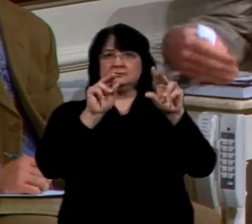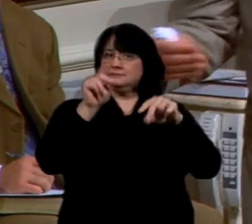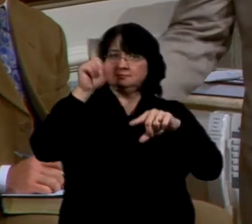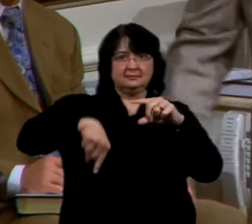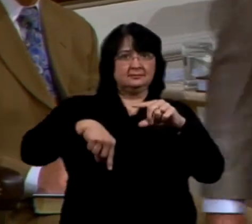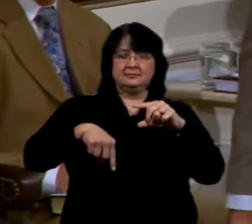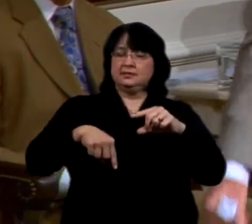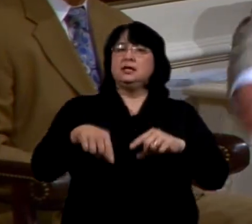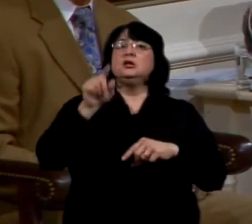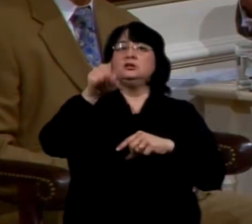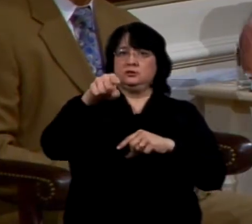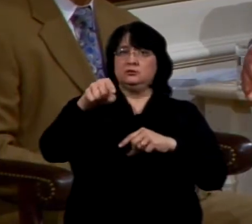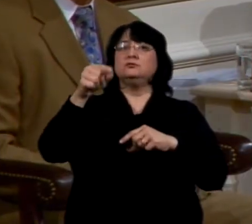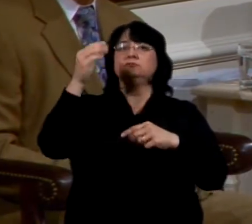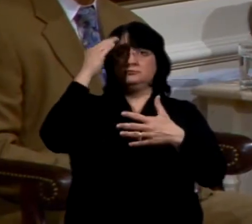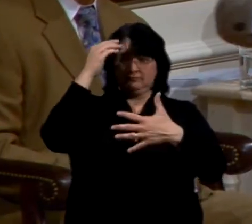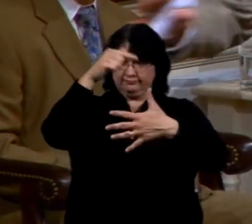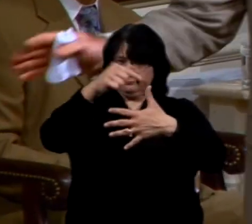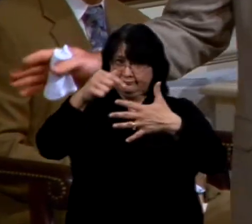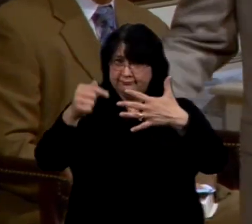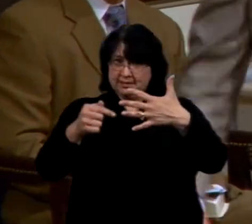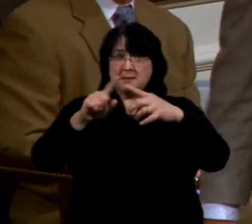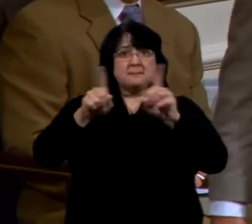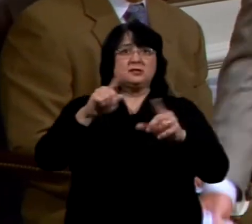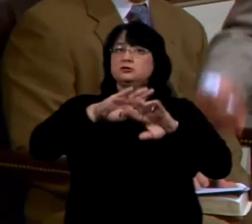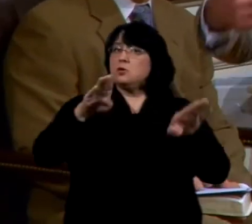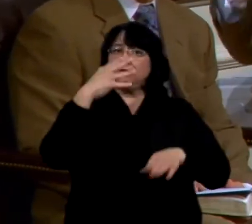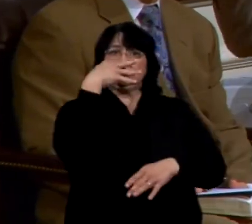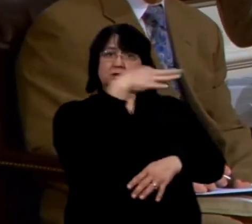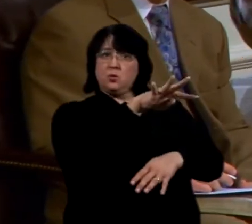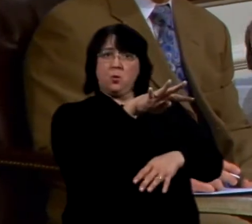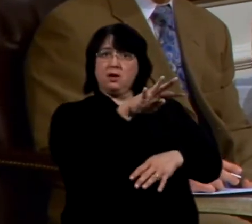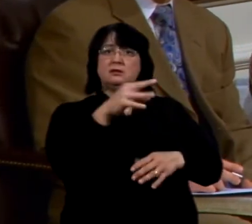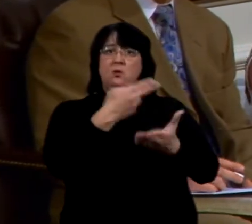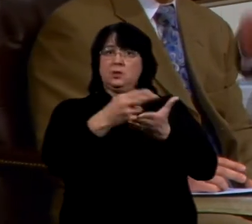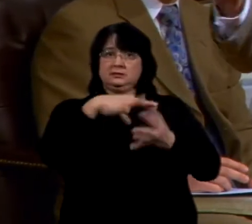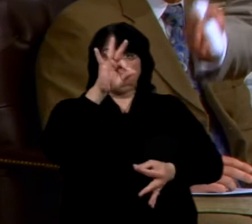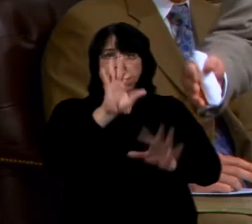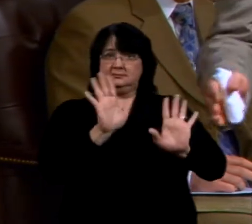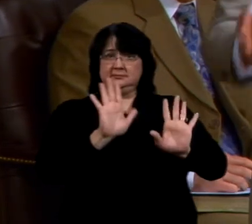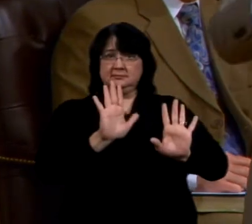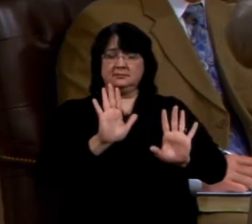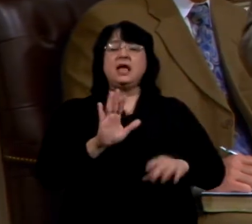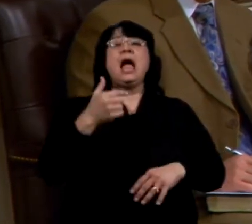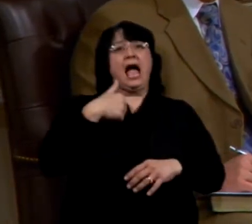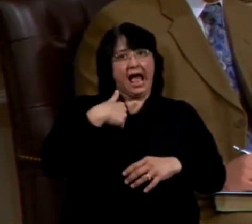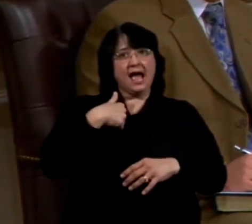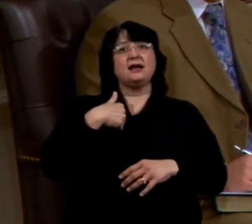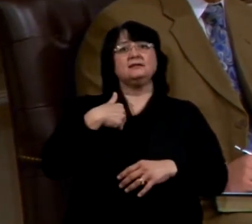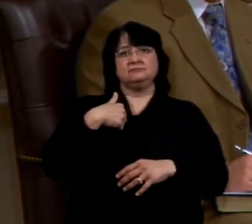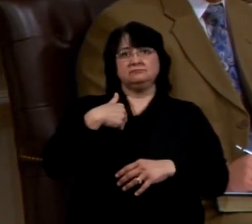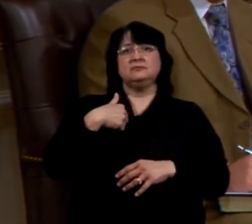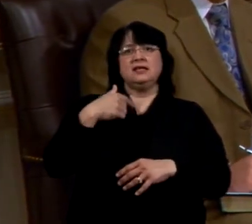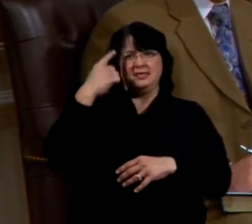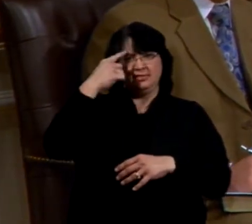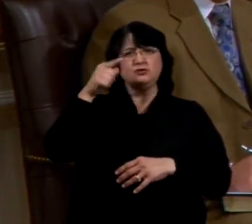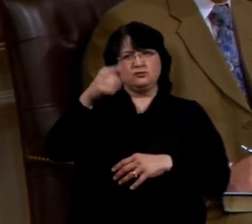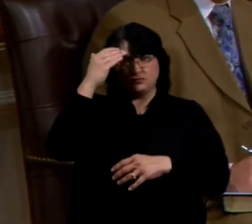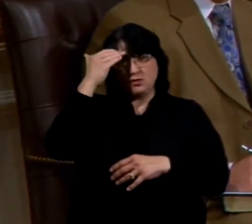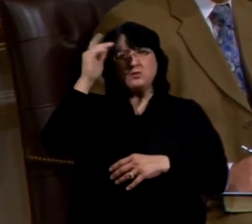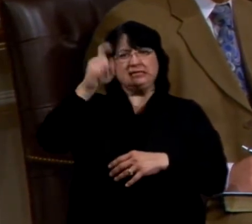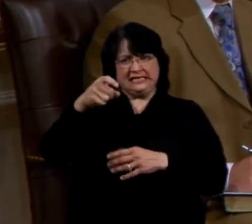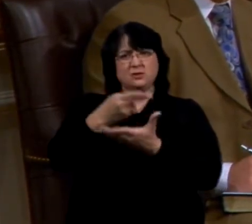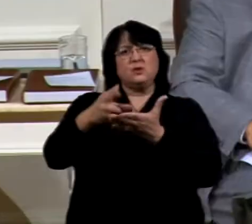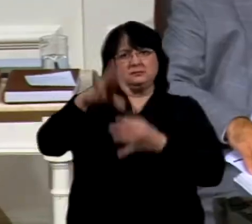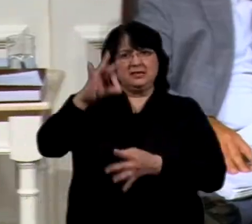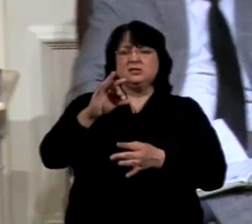teach step by step, we're not saying ignore the Spirit of God. I'm just jumping right in and assuming that you have prayed, never go soul winning. Never